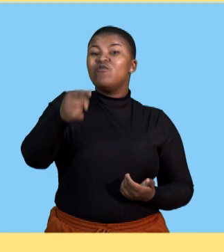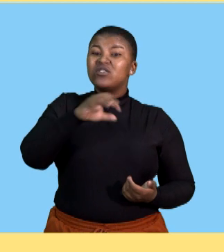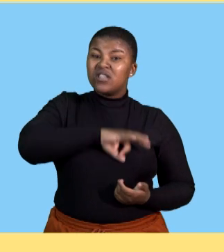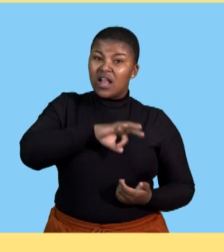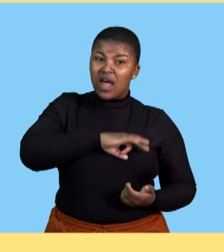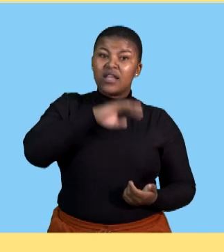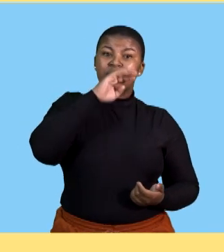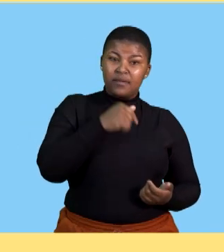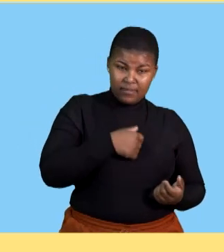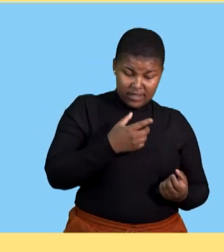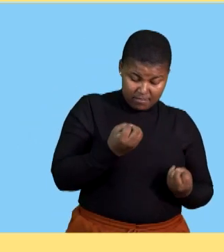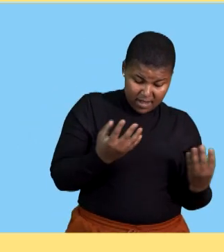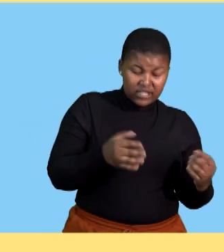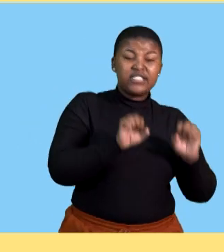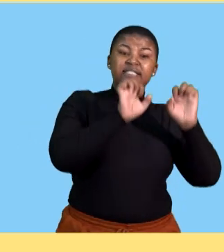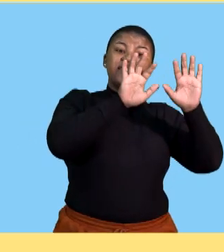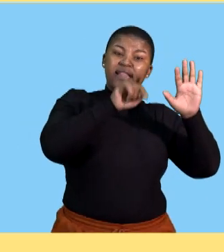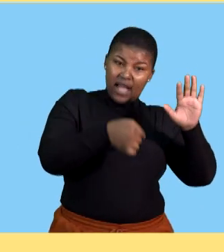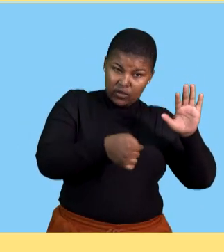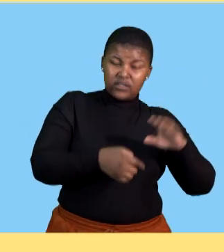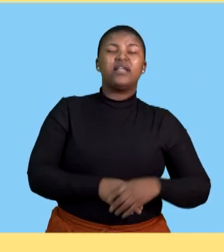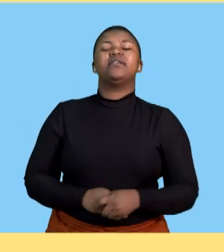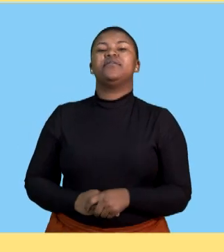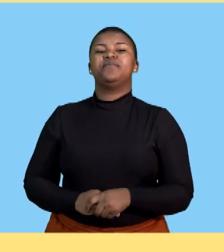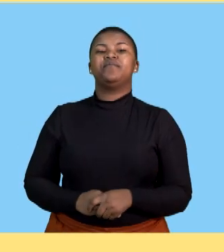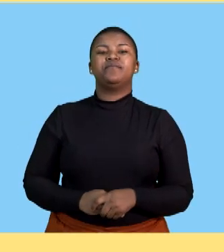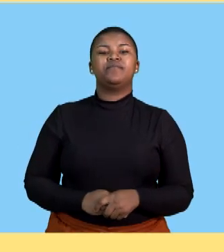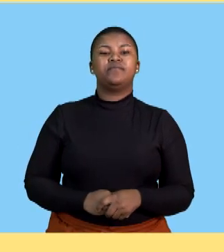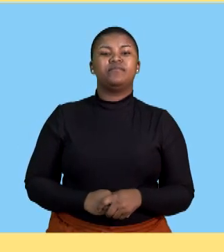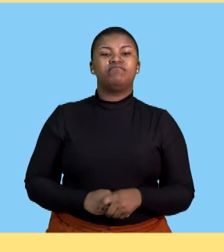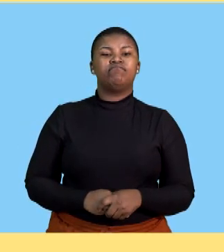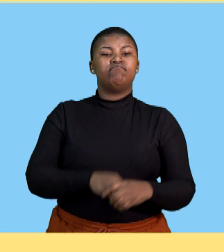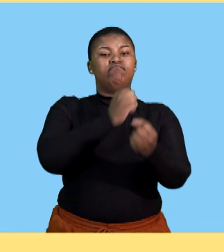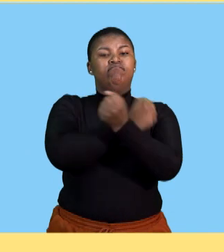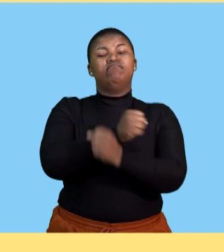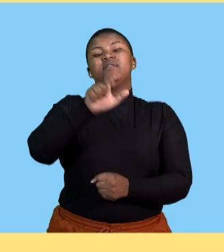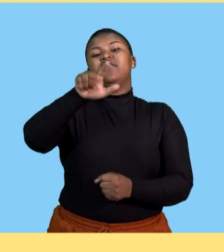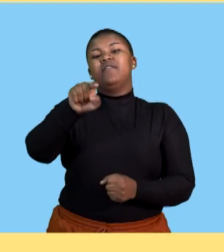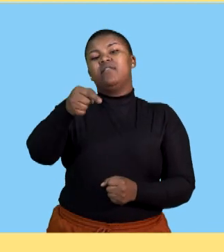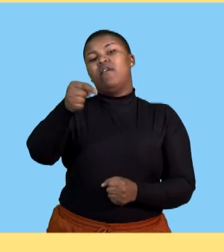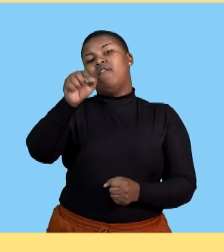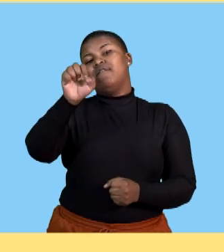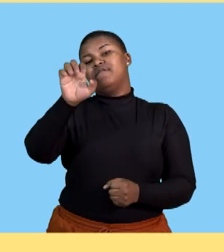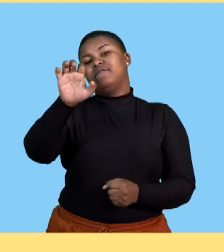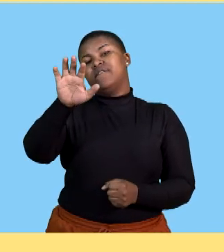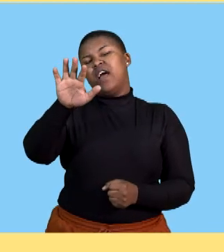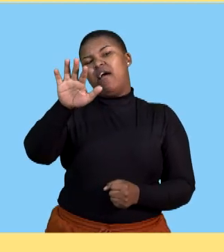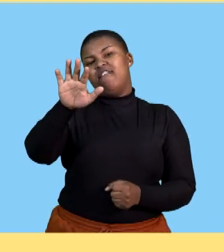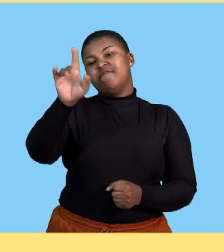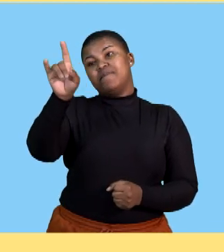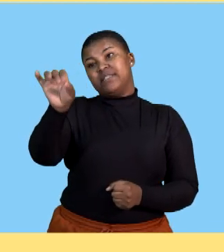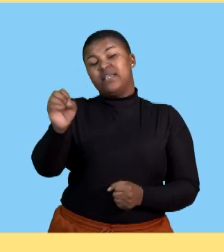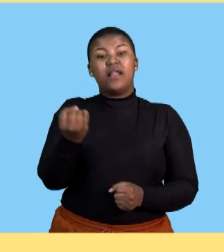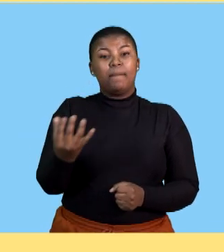gross. So I'll come, then I'll take my gross, which is 10,000. Then I get 7.5%